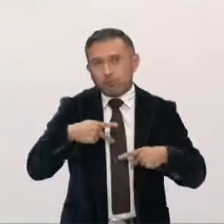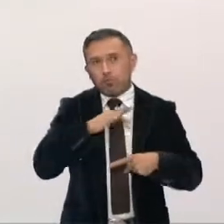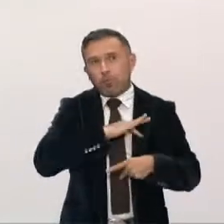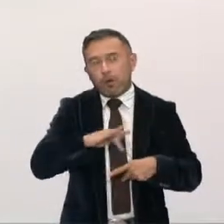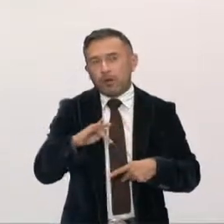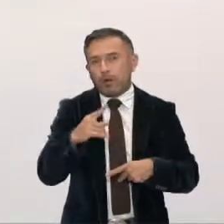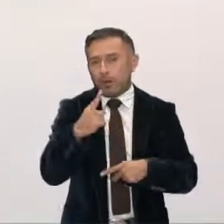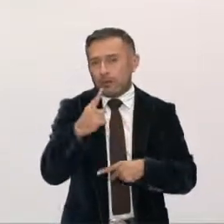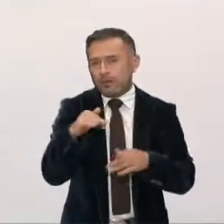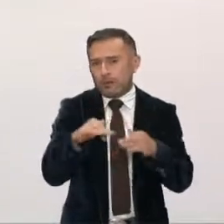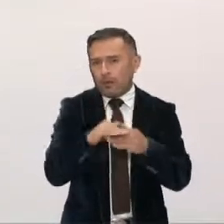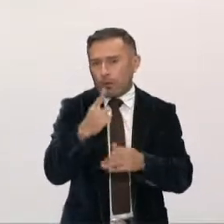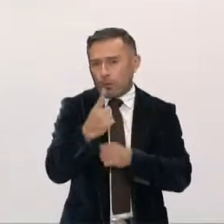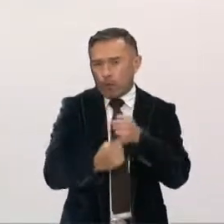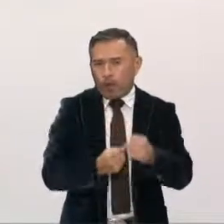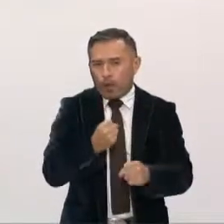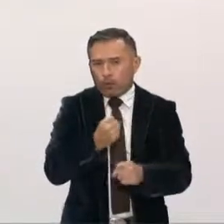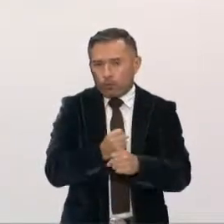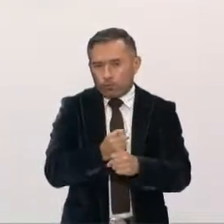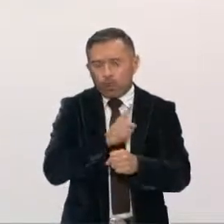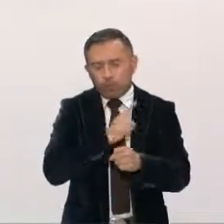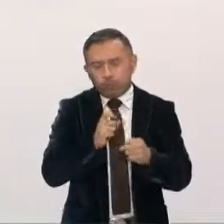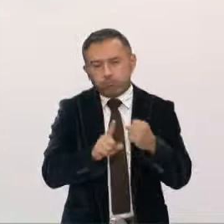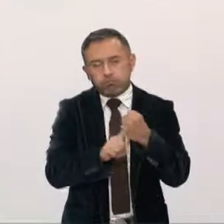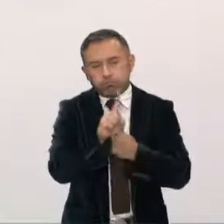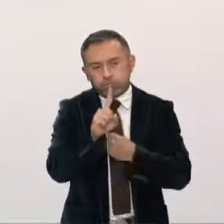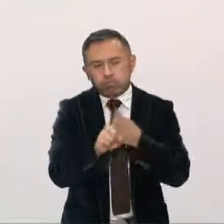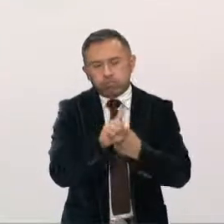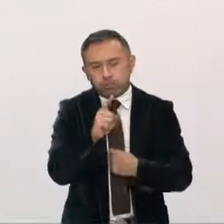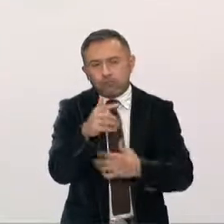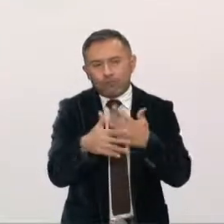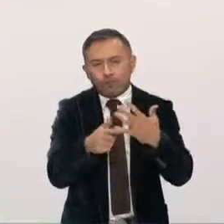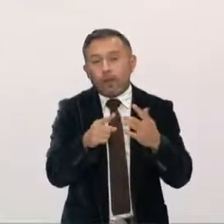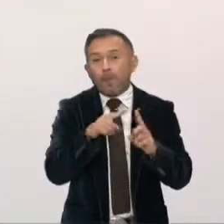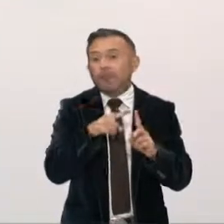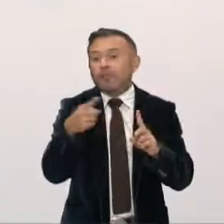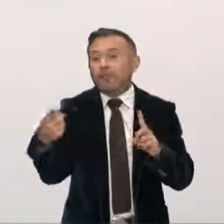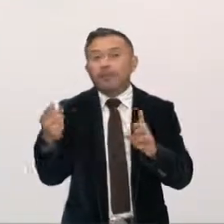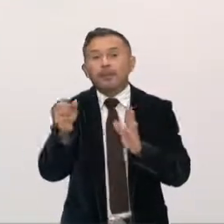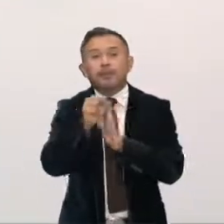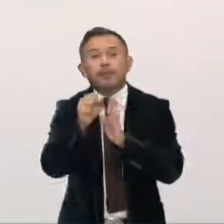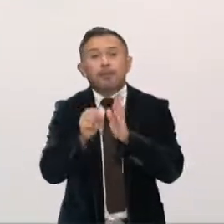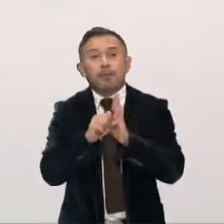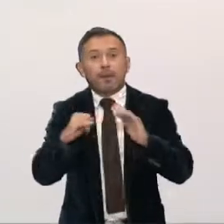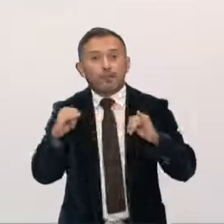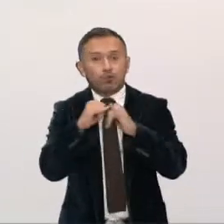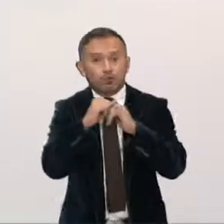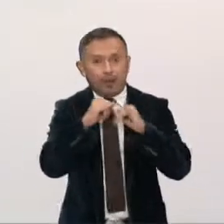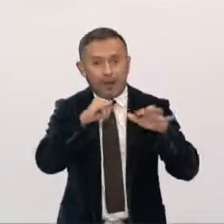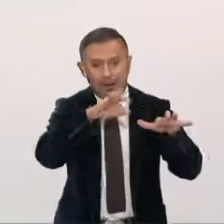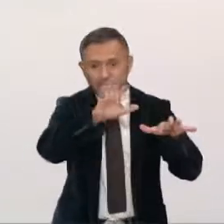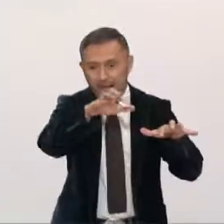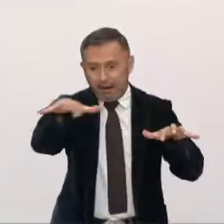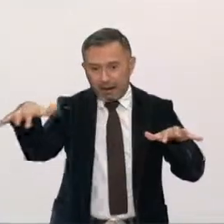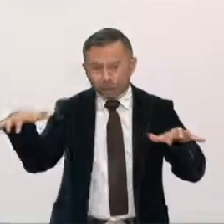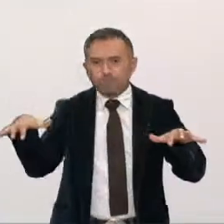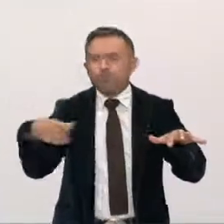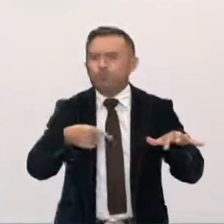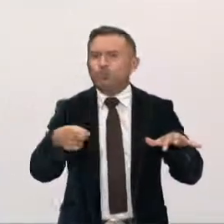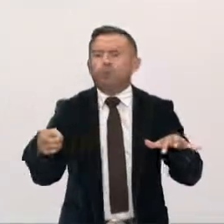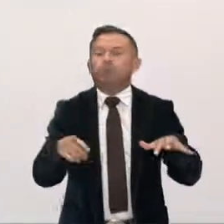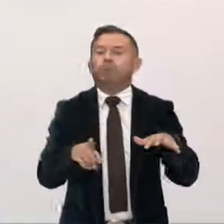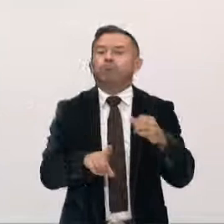crisis that Bolivia has undergone has had an impact on the institutional system, because